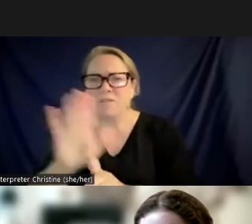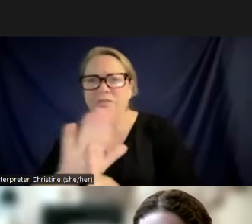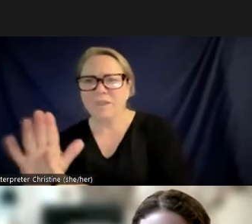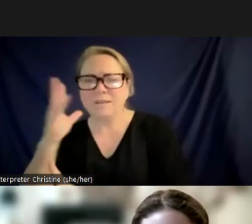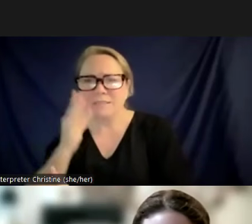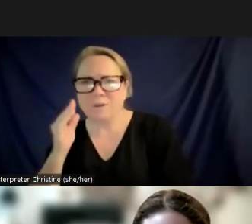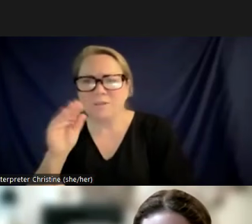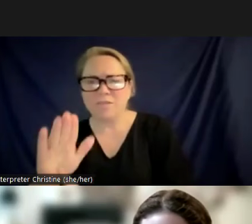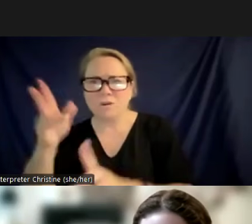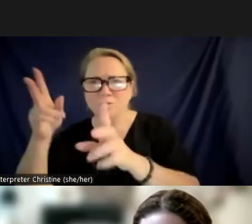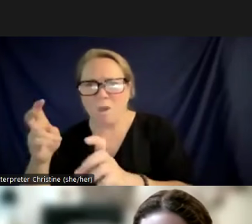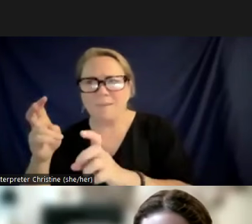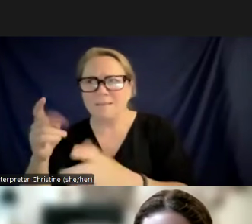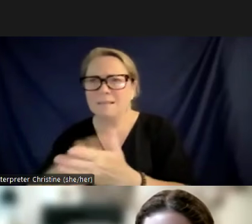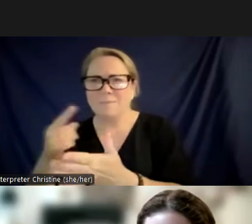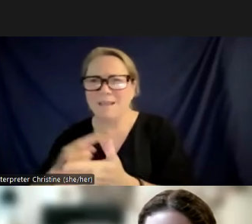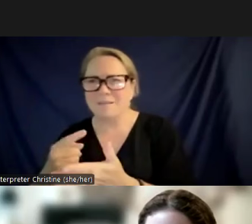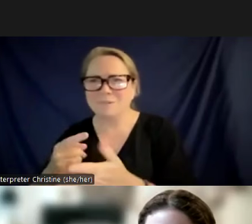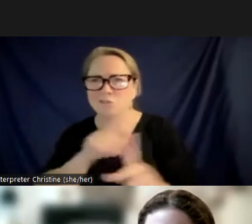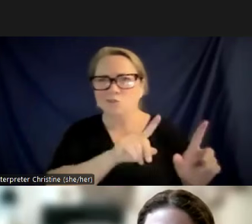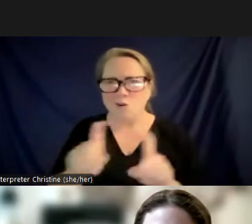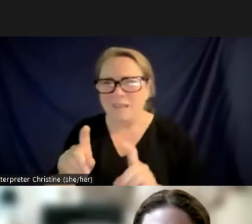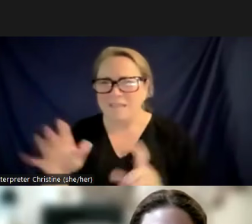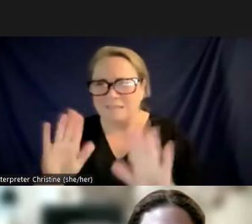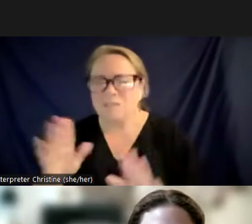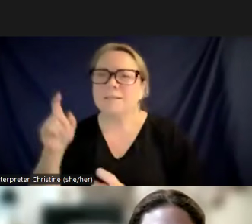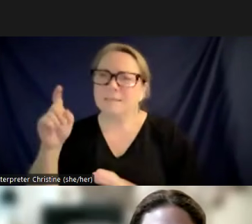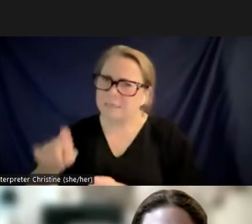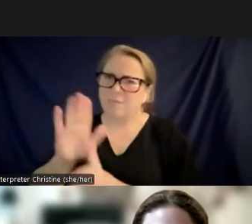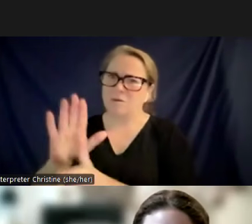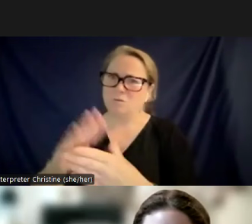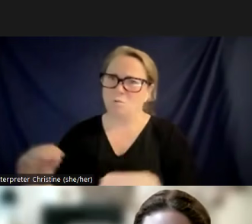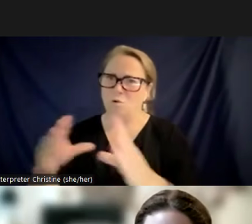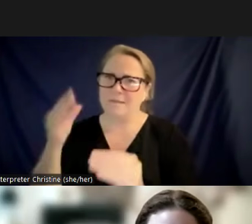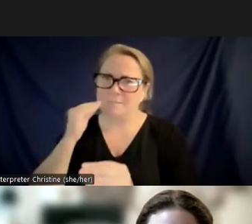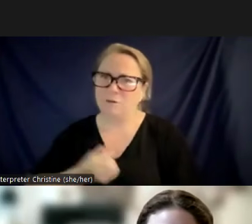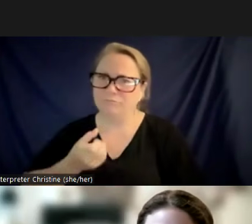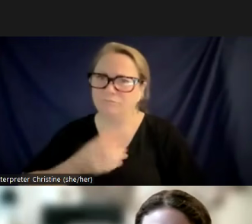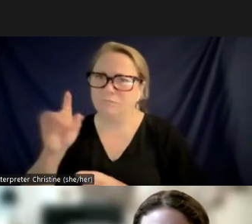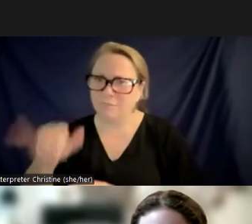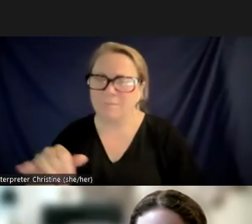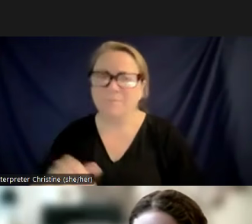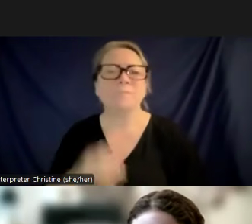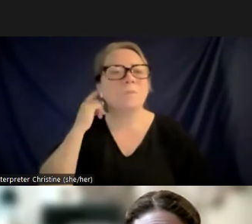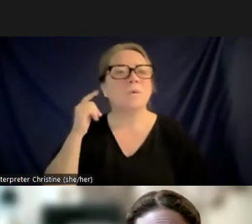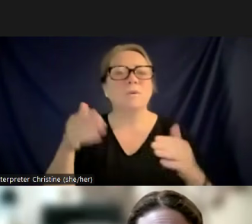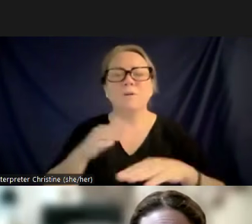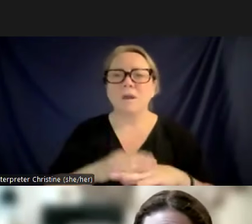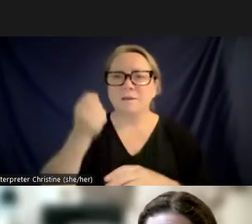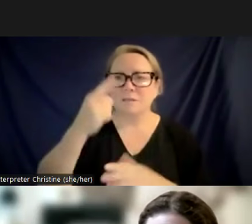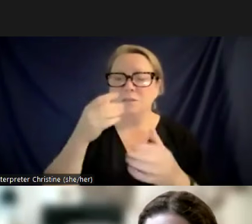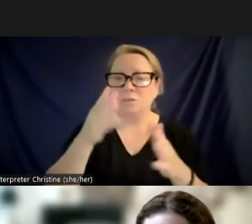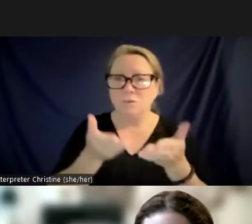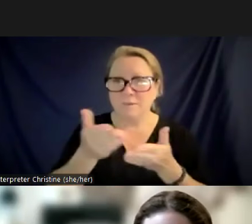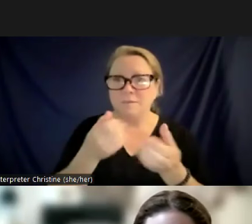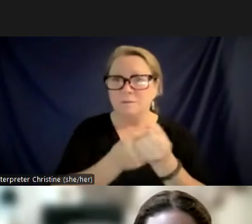to assess or understand through surveys. The qualitative data collection process focused on understanding services and supports